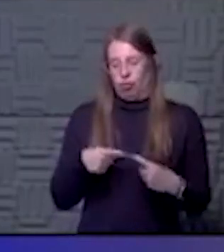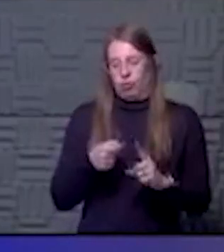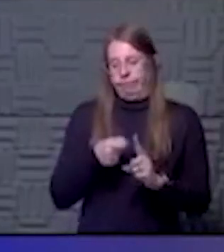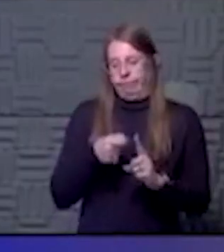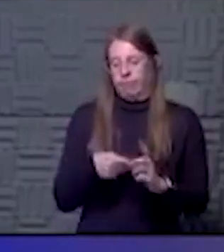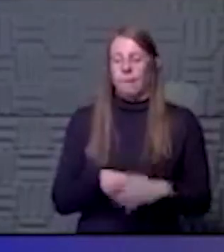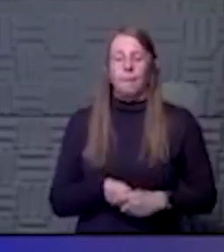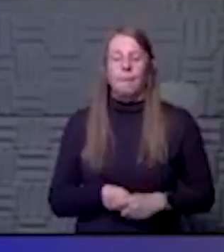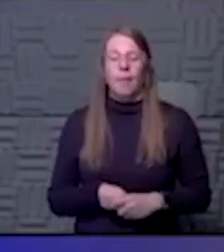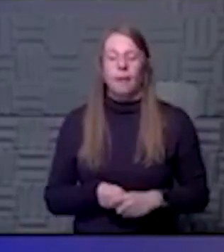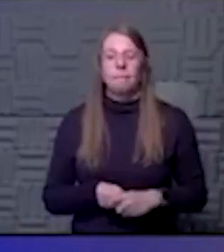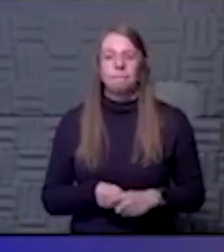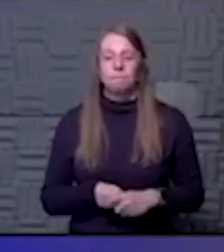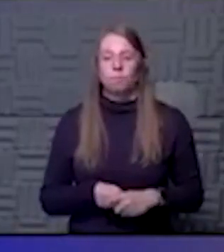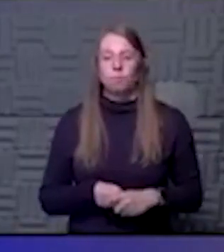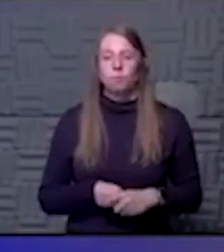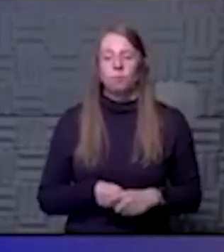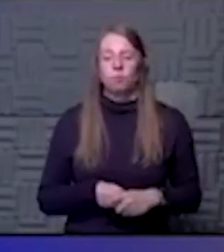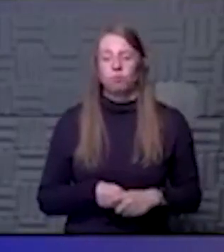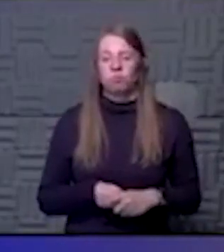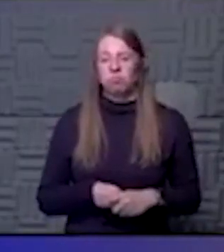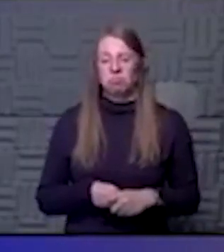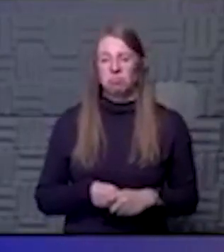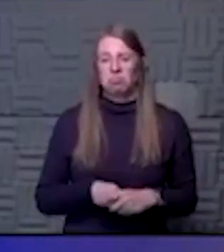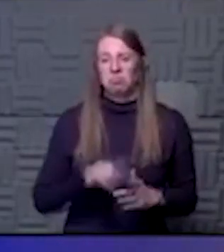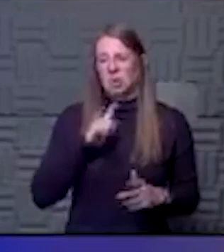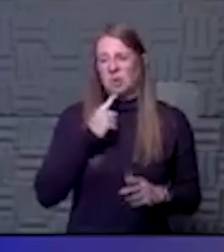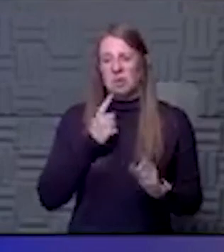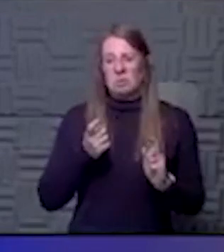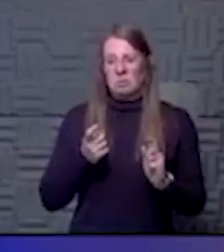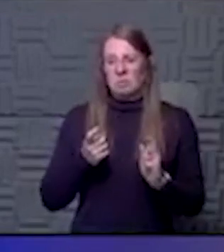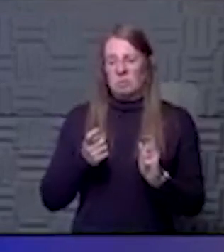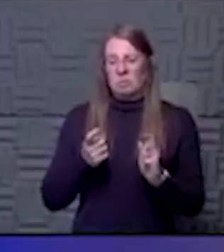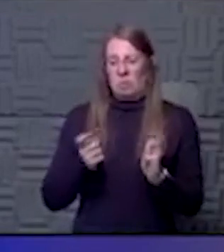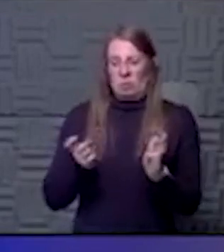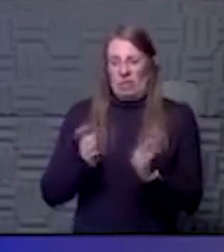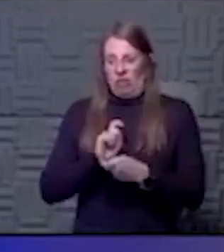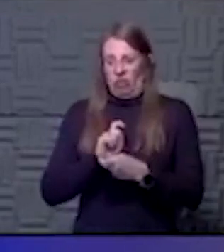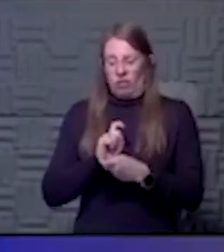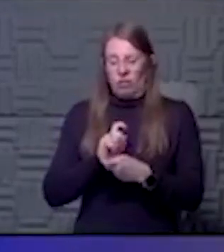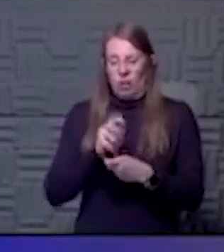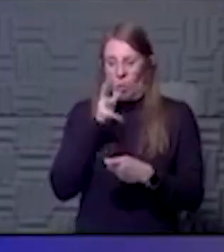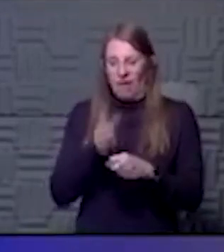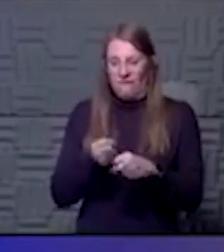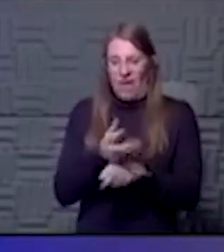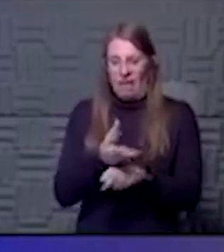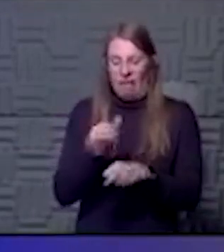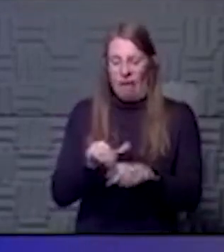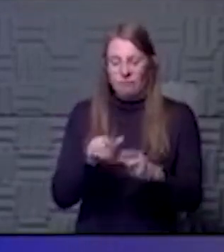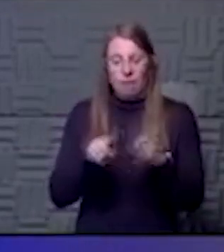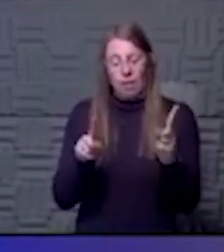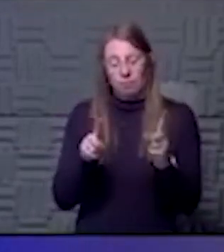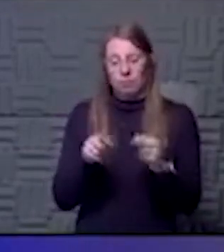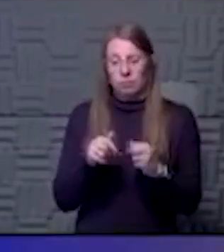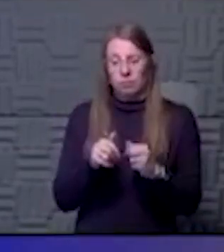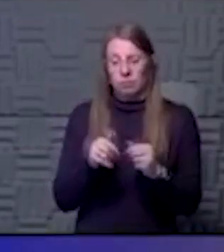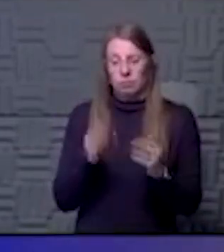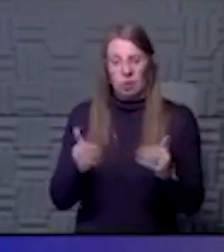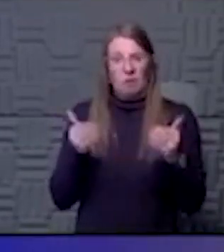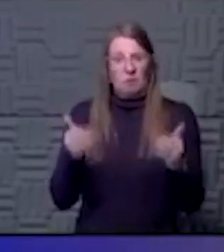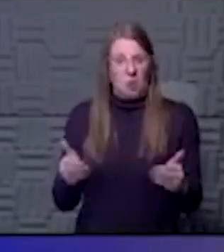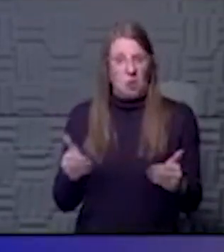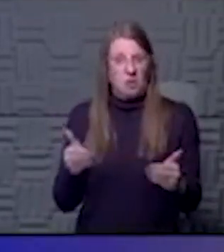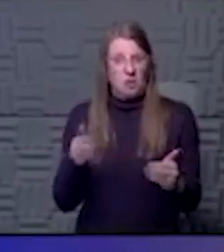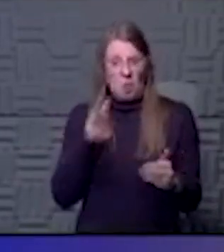look conserved. It doesn't look like there's any significant mutation that would affect that. But again, moving forward, that is one of the other things that is going to